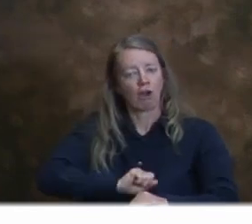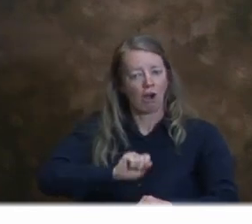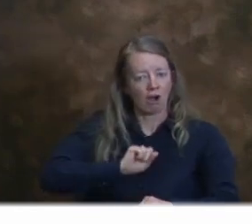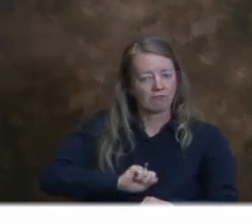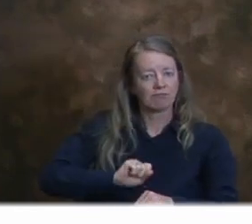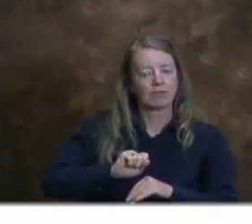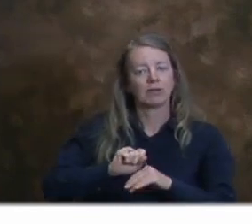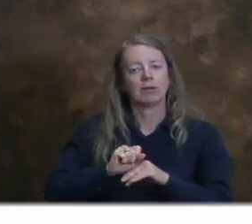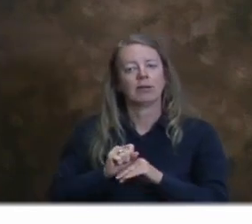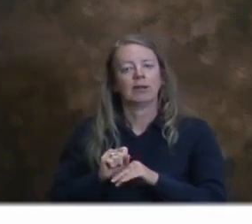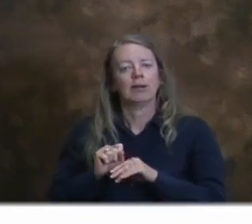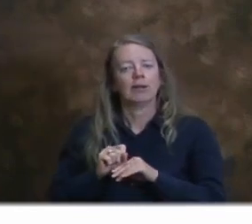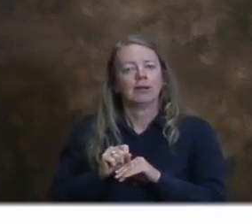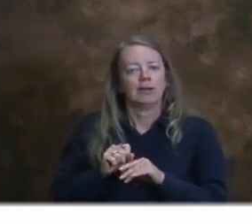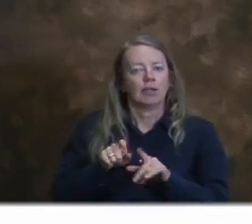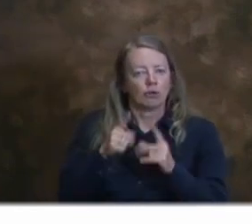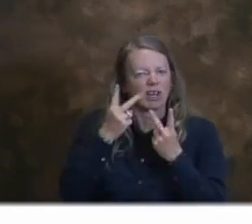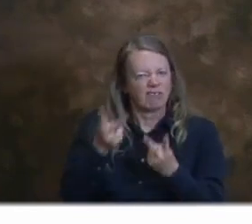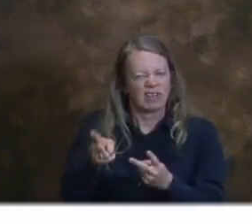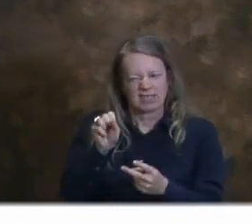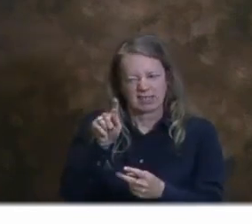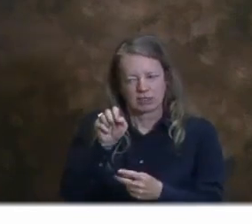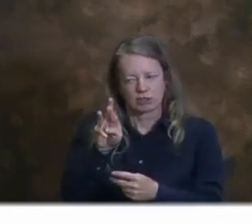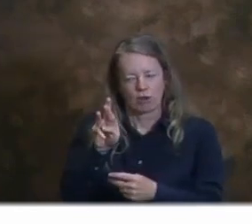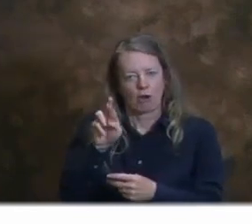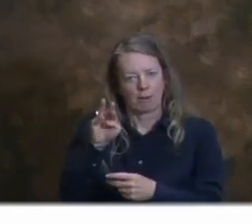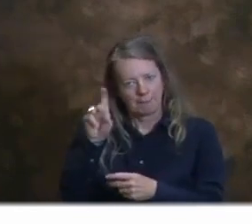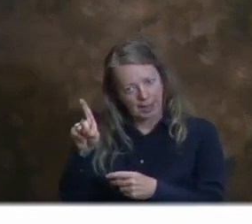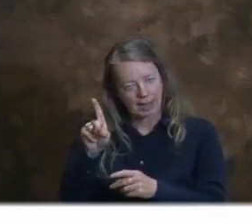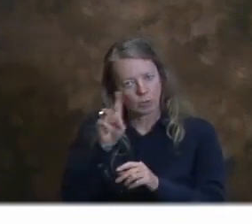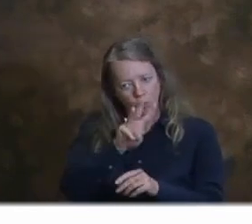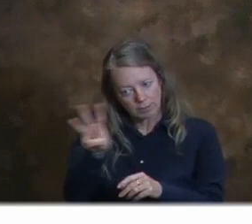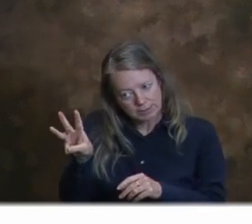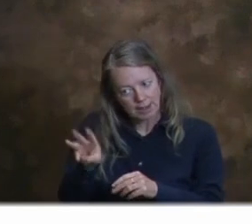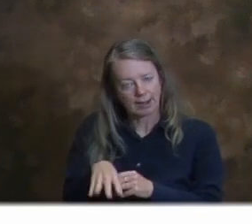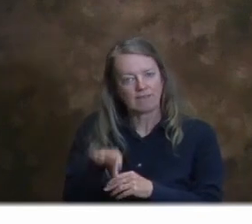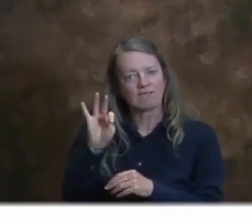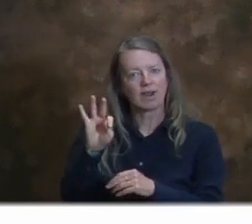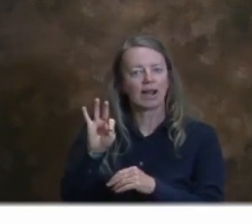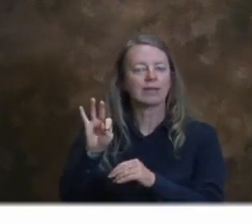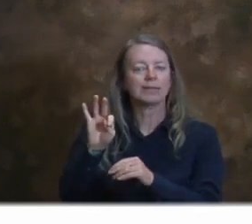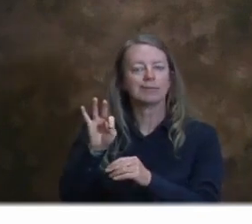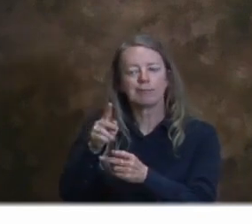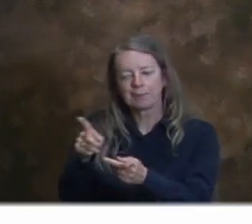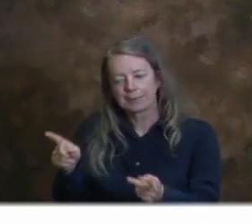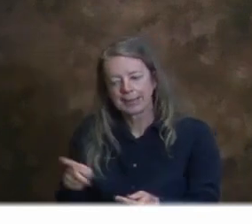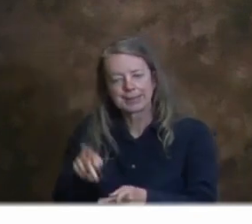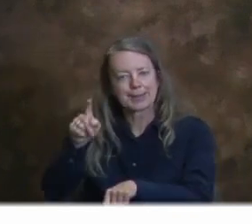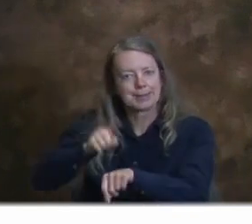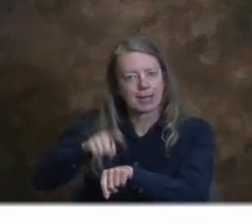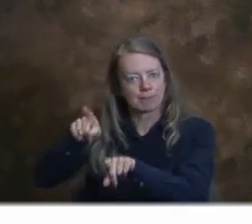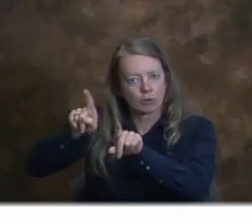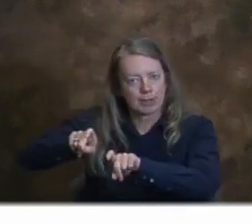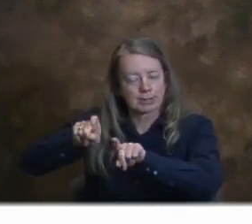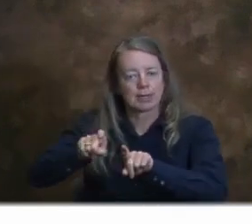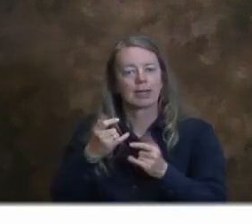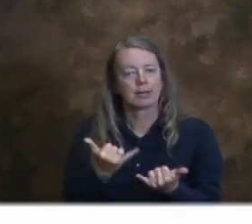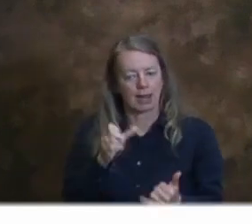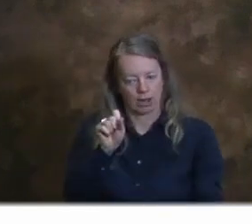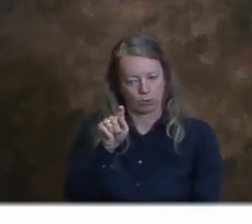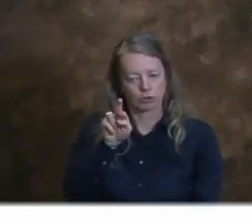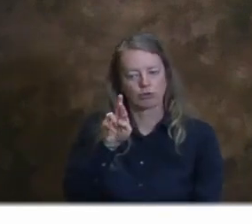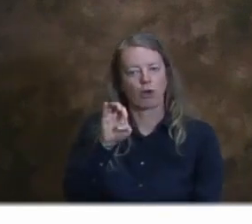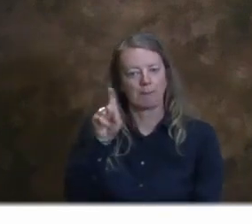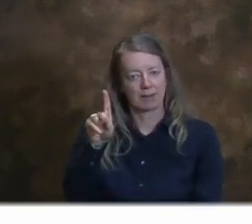the StarMed website to find a location and time to be tested. Currently, StarMed continues to provide testing at the